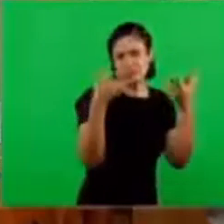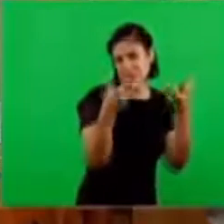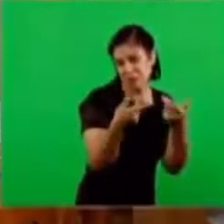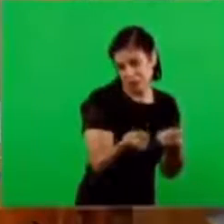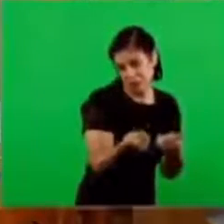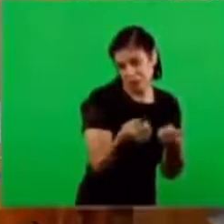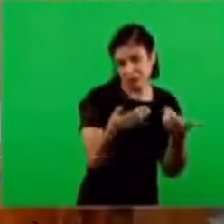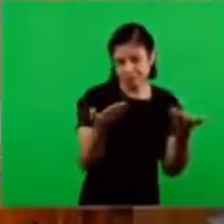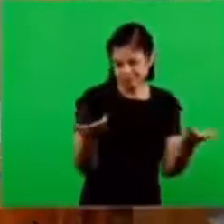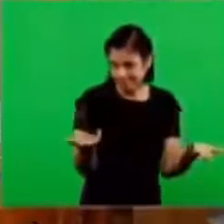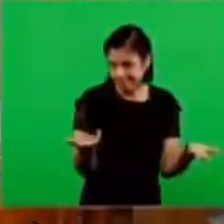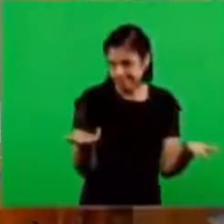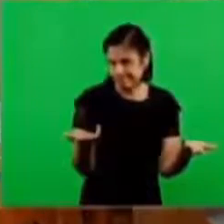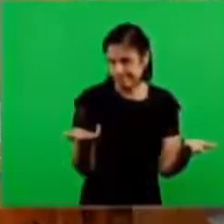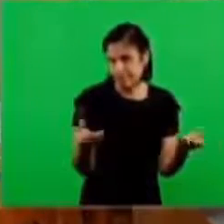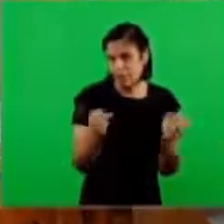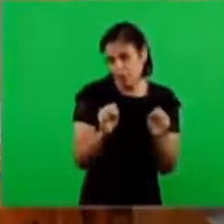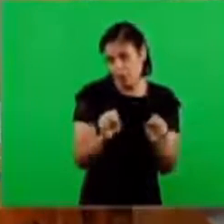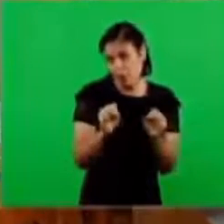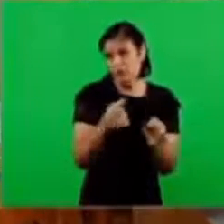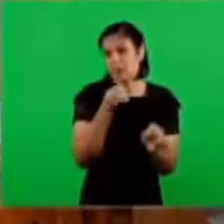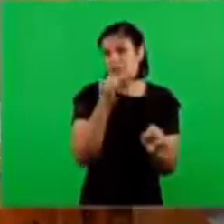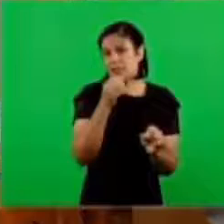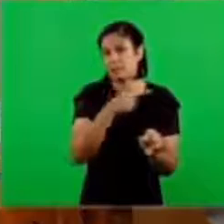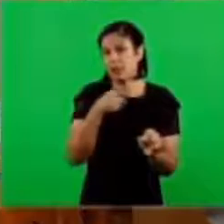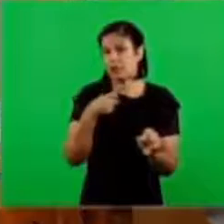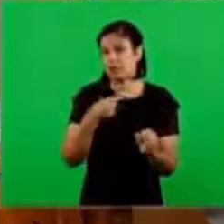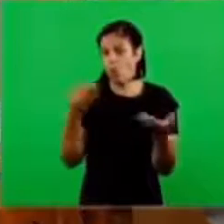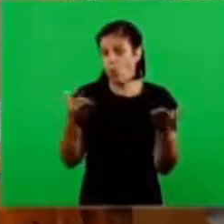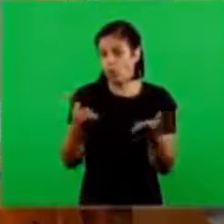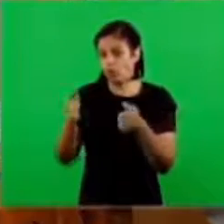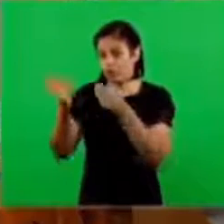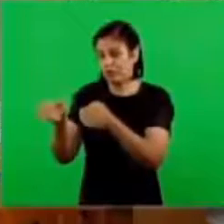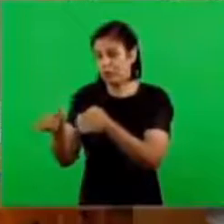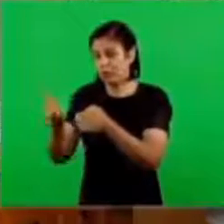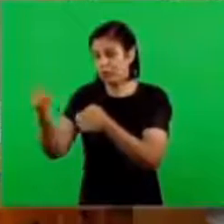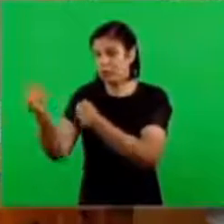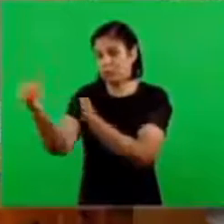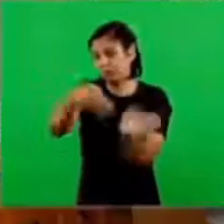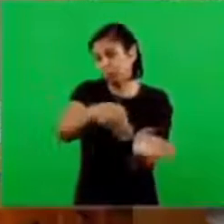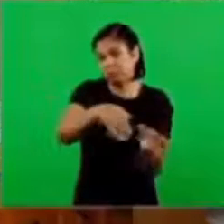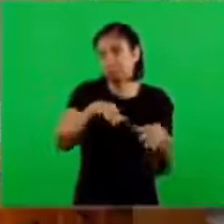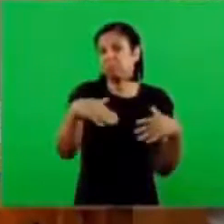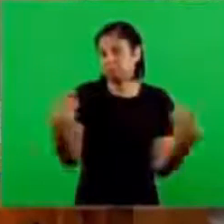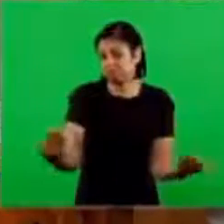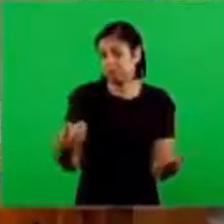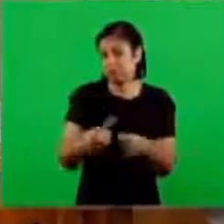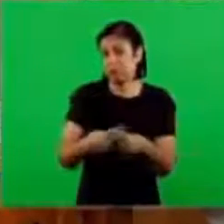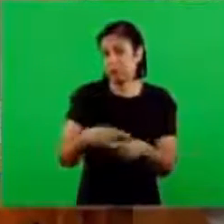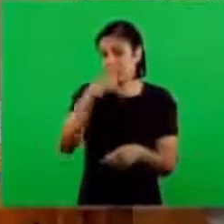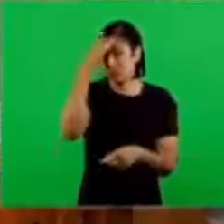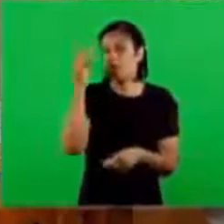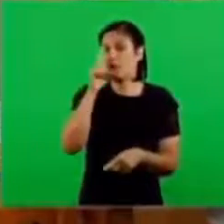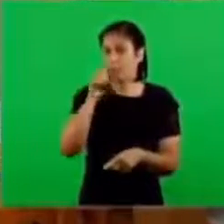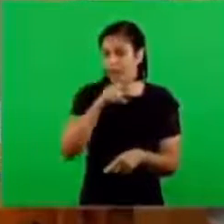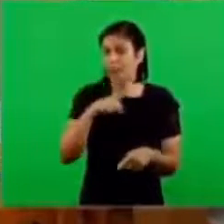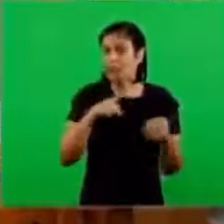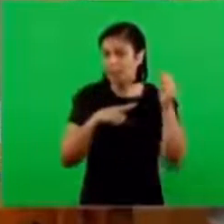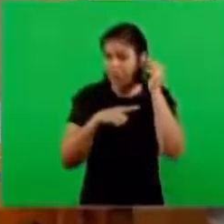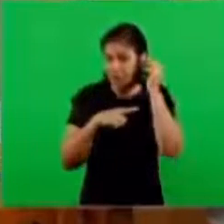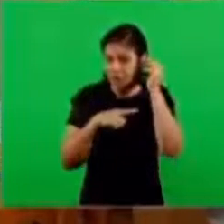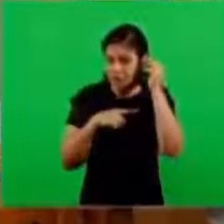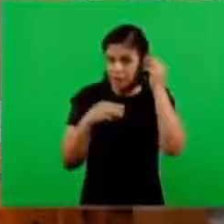And especially the ministry can just go away. A person can stay here and the future can go away. The man